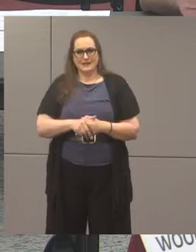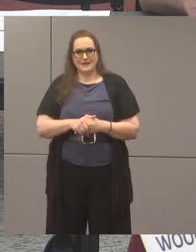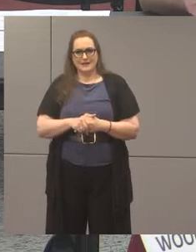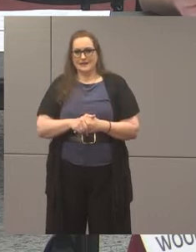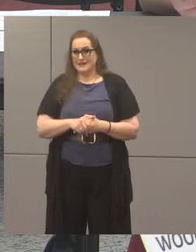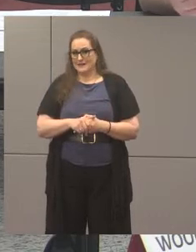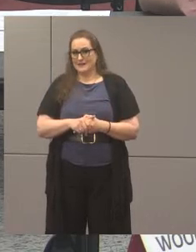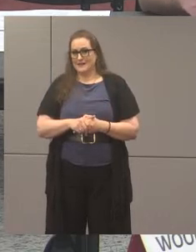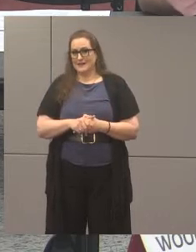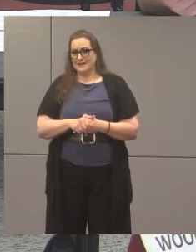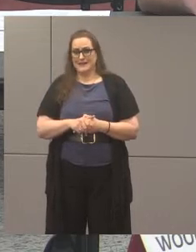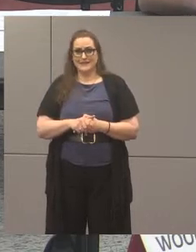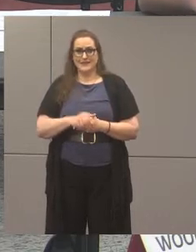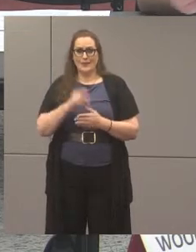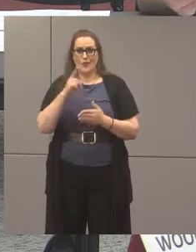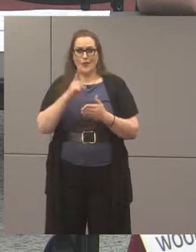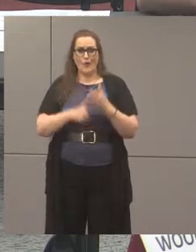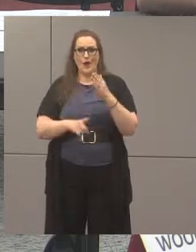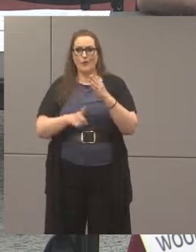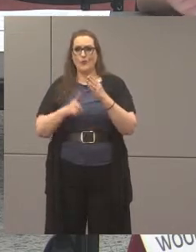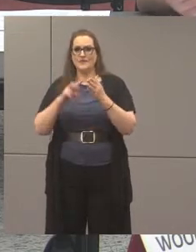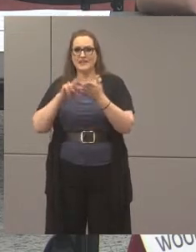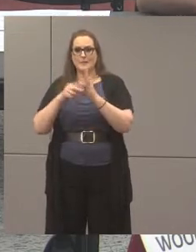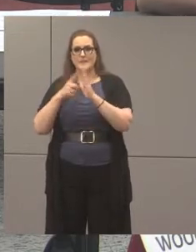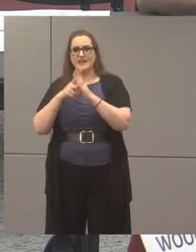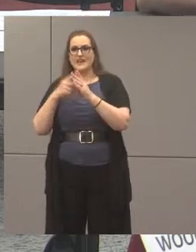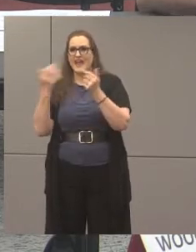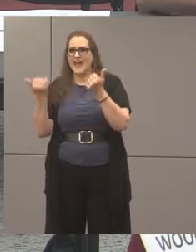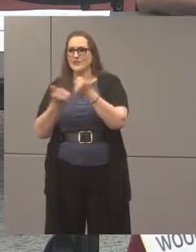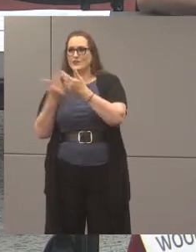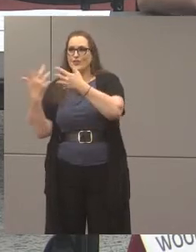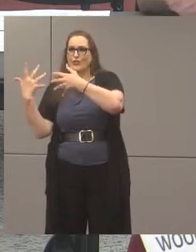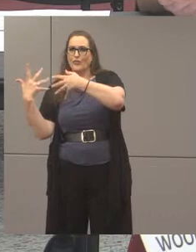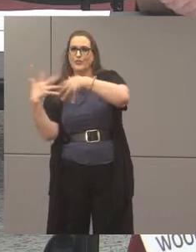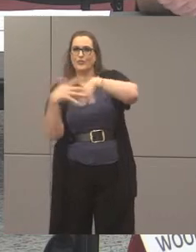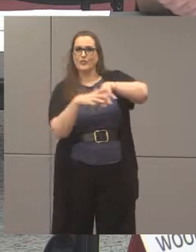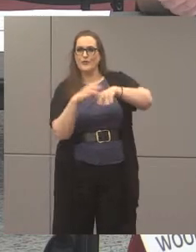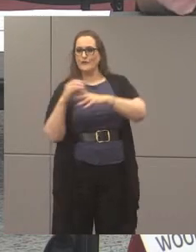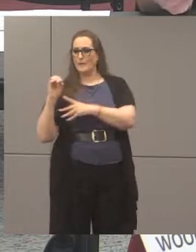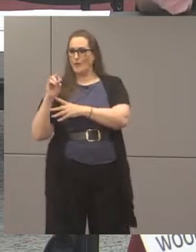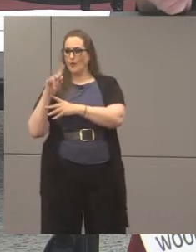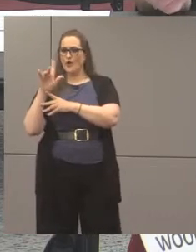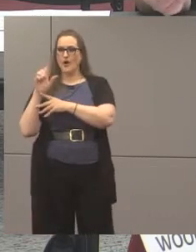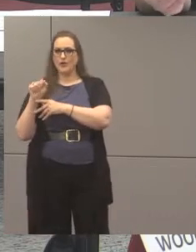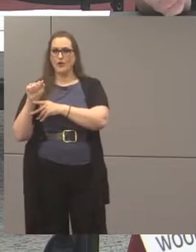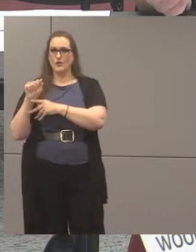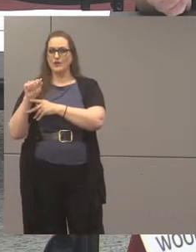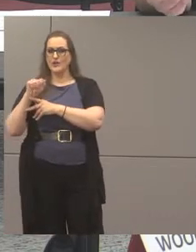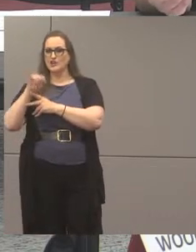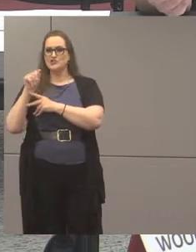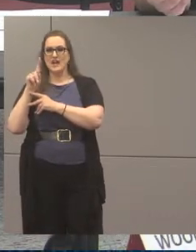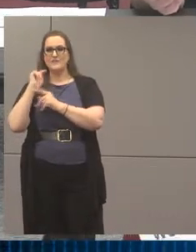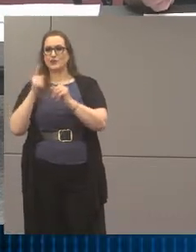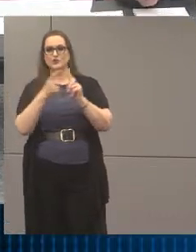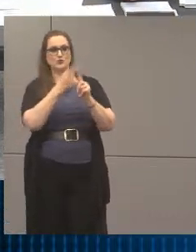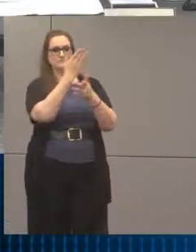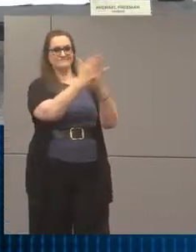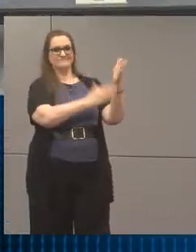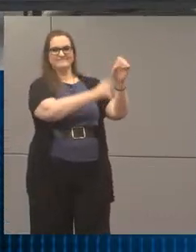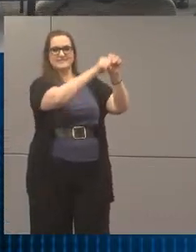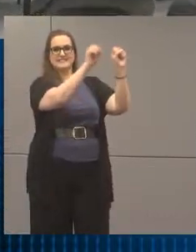know, what would total migration of everything from Oracle Java to a system, how long would that